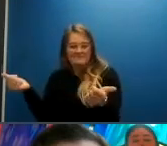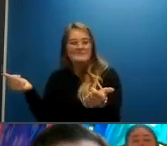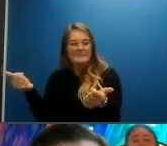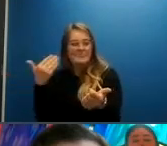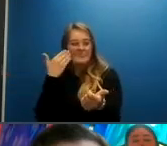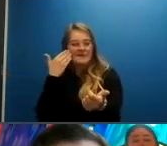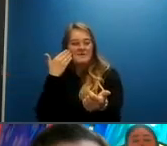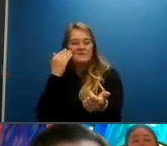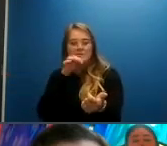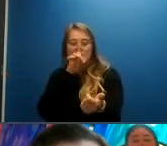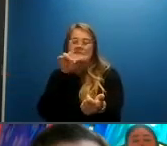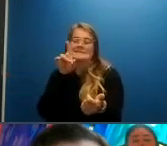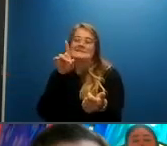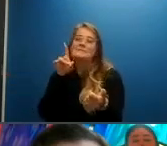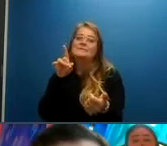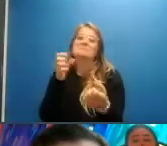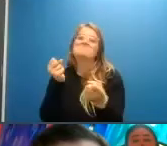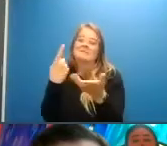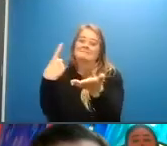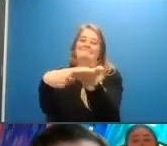bit of discussion on